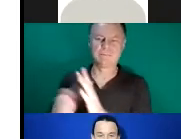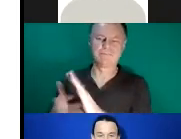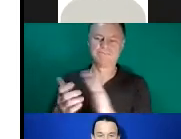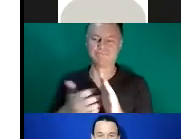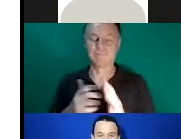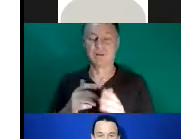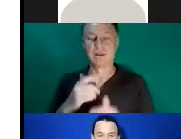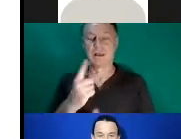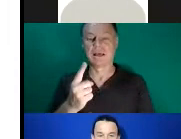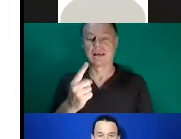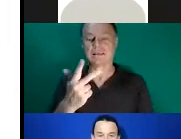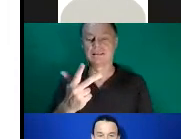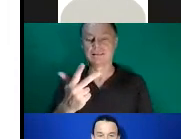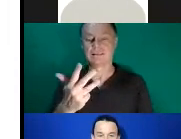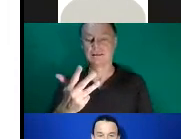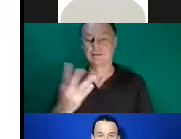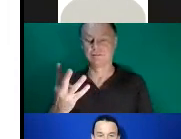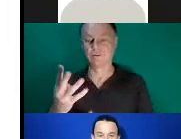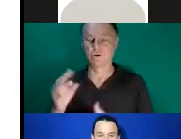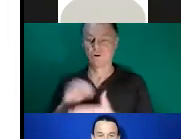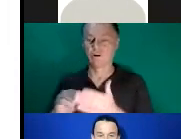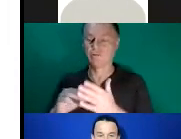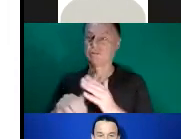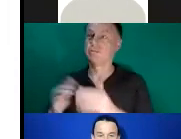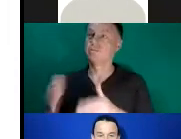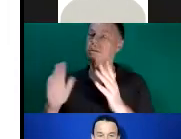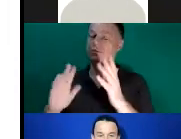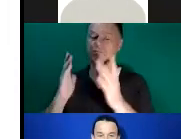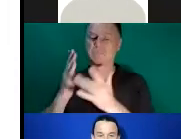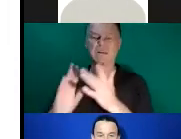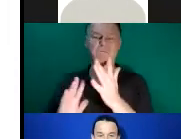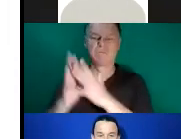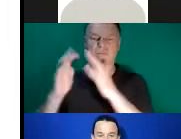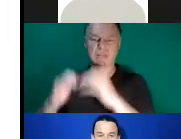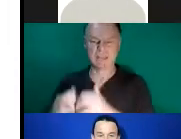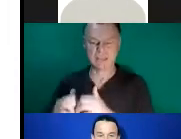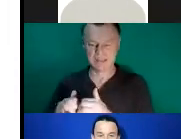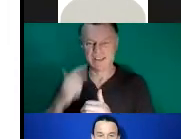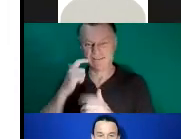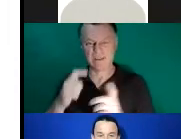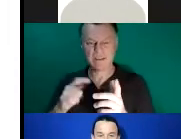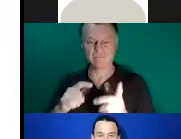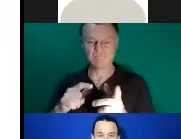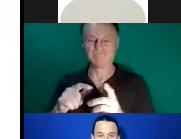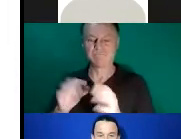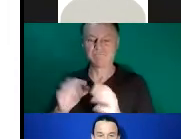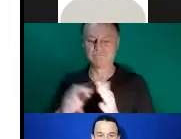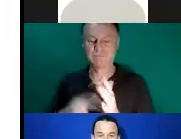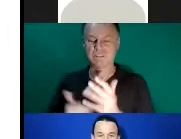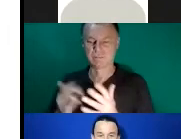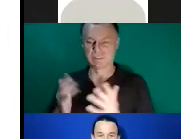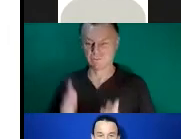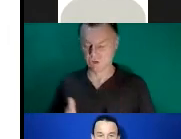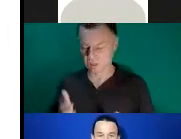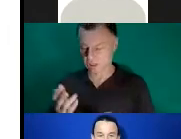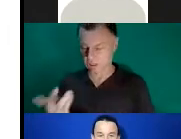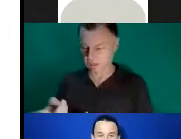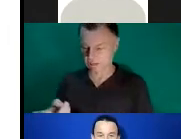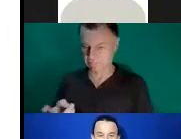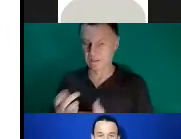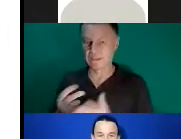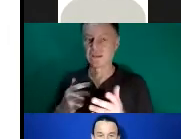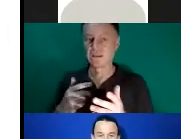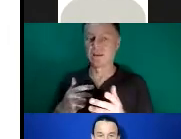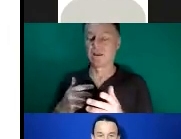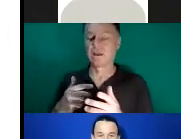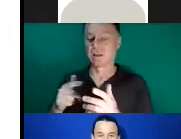down and the body of Peitzel found amongst the rubble. As Holmes had a life insurance policy on Peitzel, he